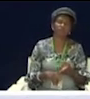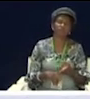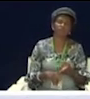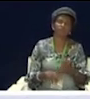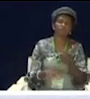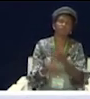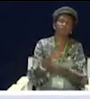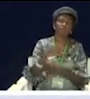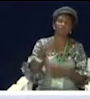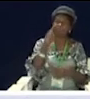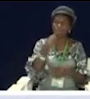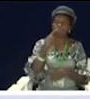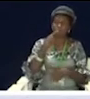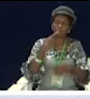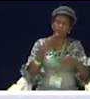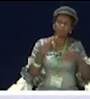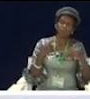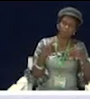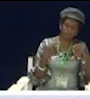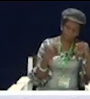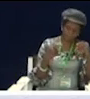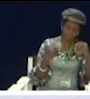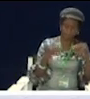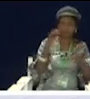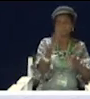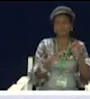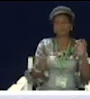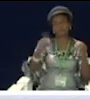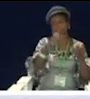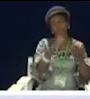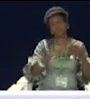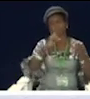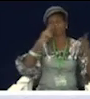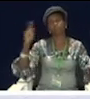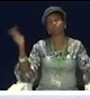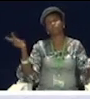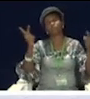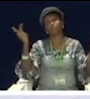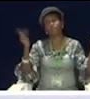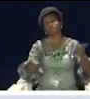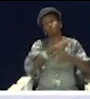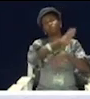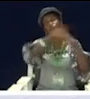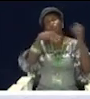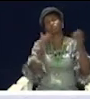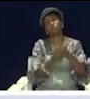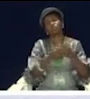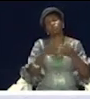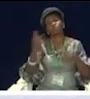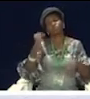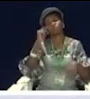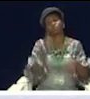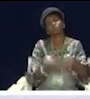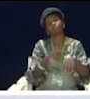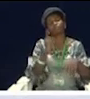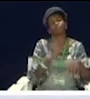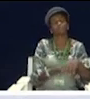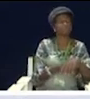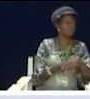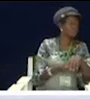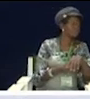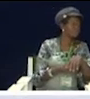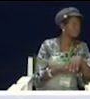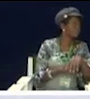God says, if you want to be victorious all the time,